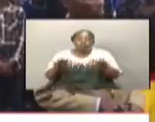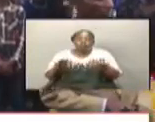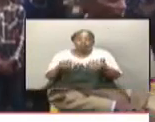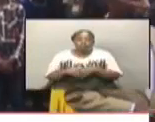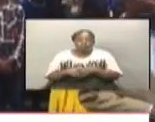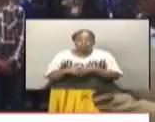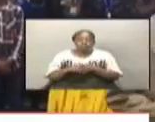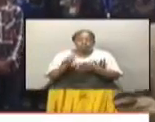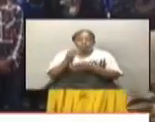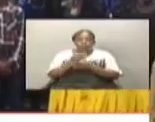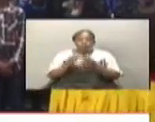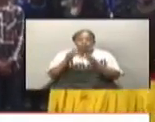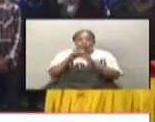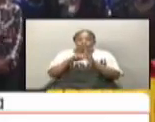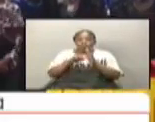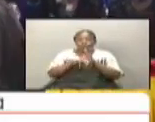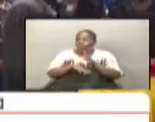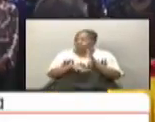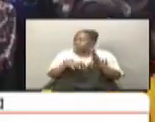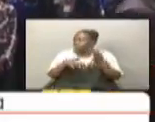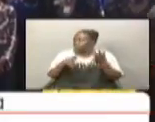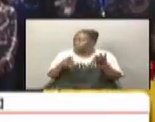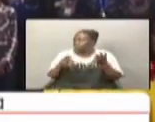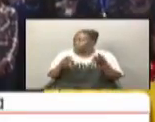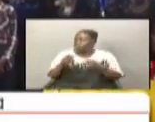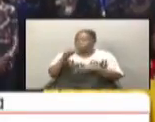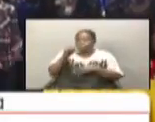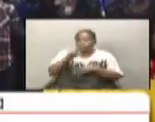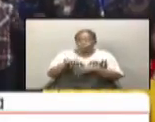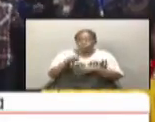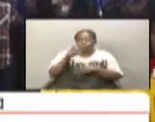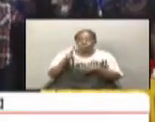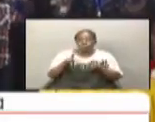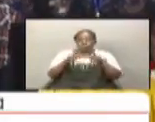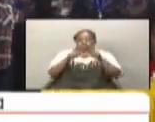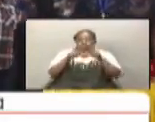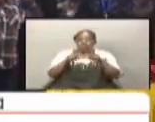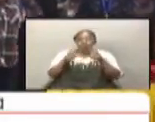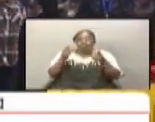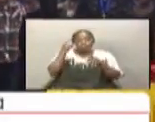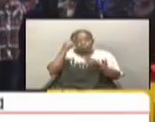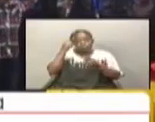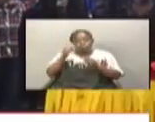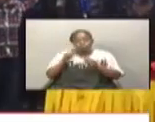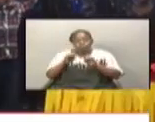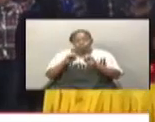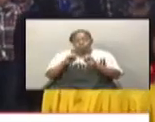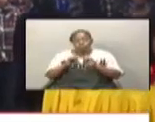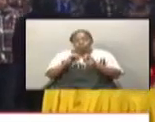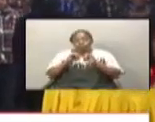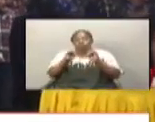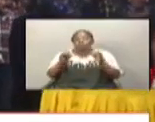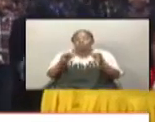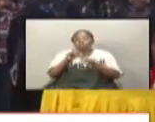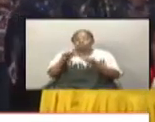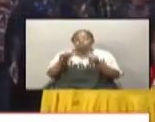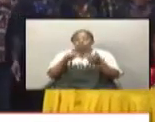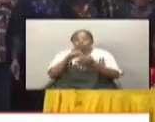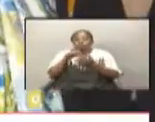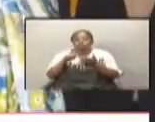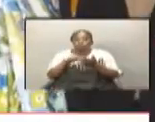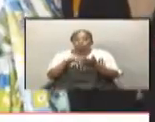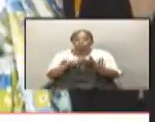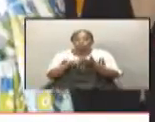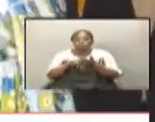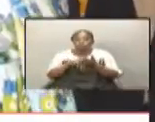of the 4,454 titles, 92 are titles for institutions. These I'm talking about health centers,